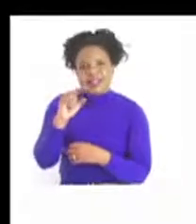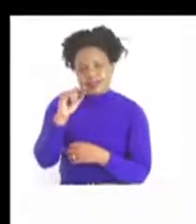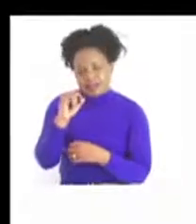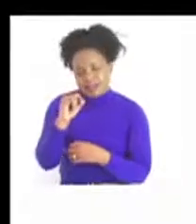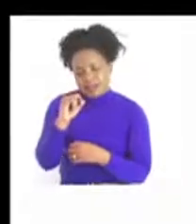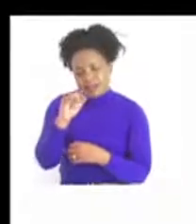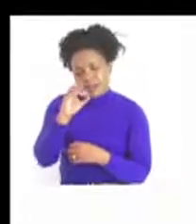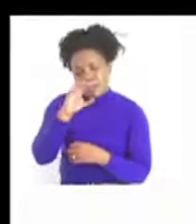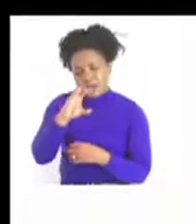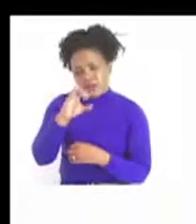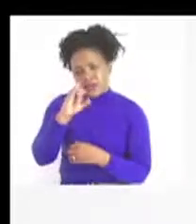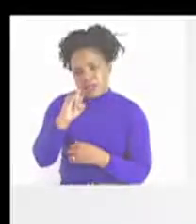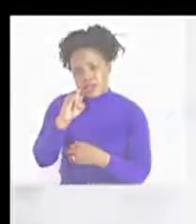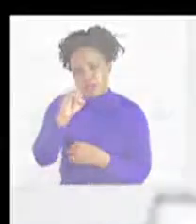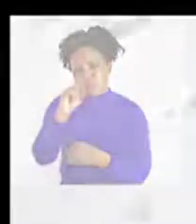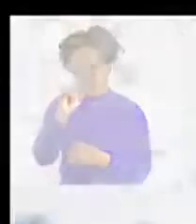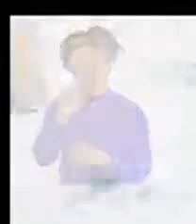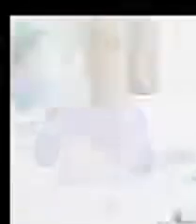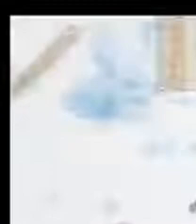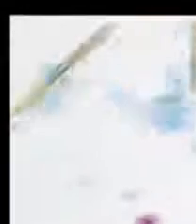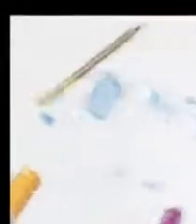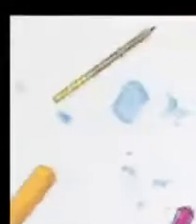Worry, worries.